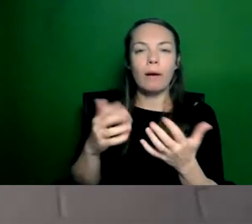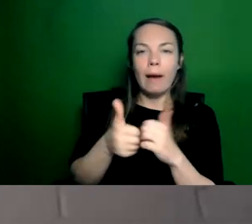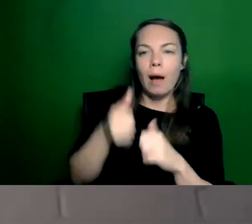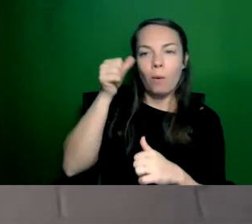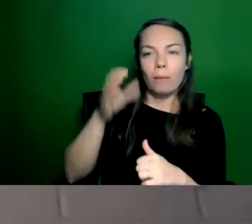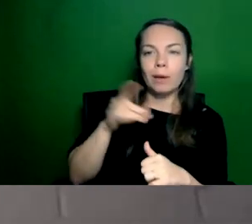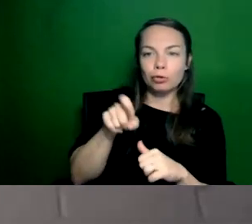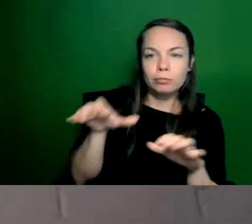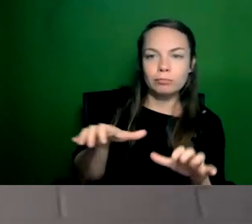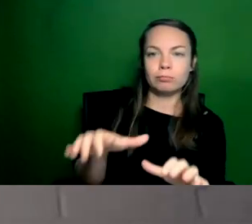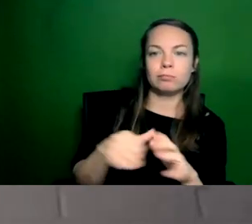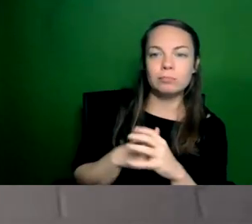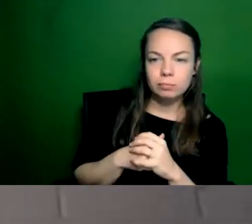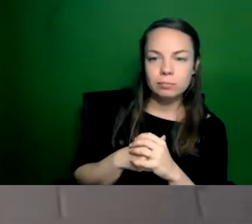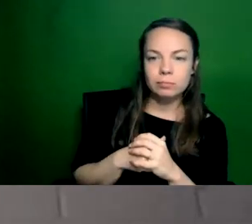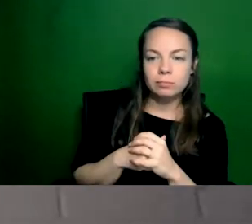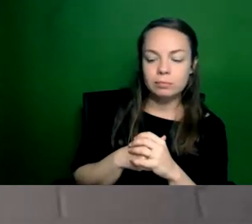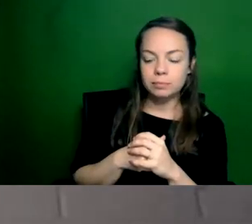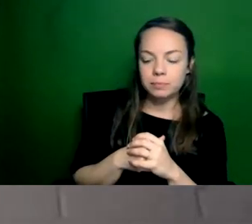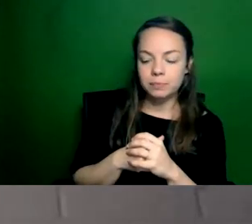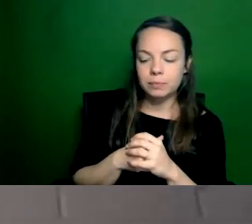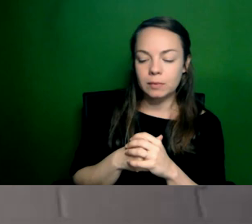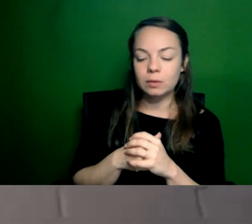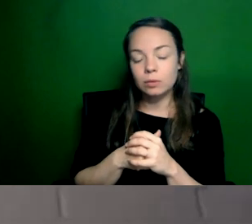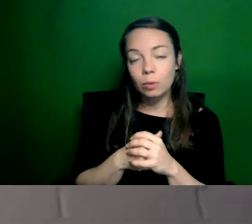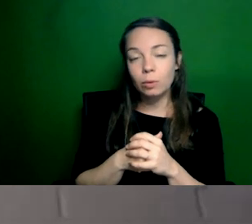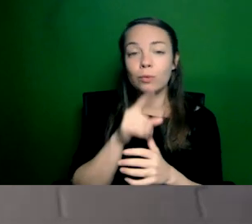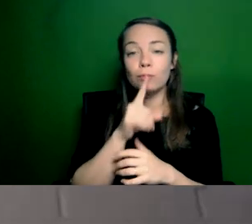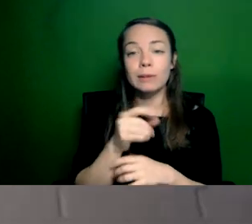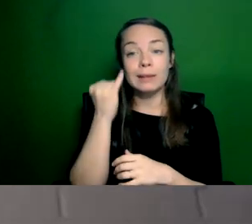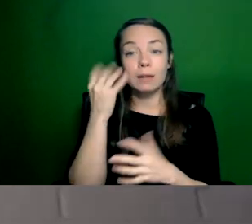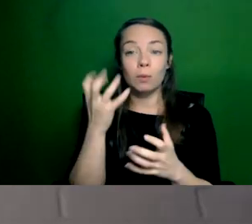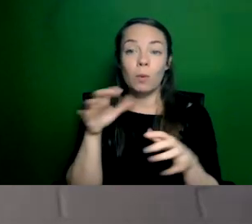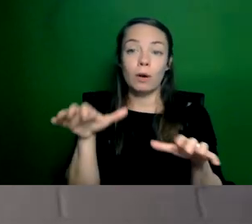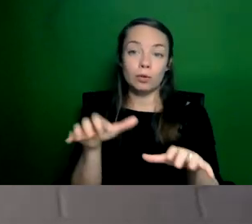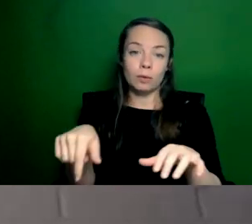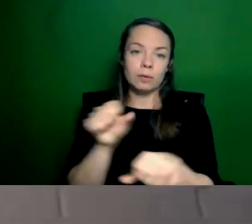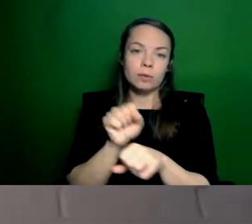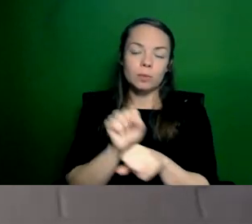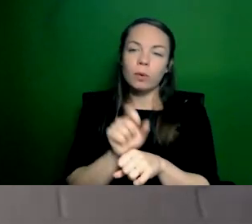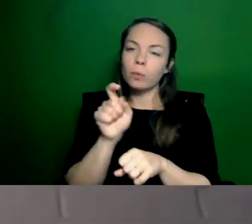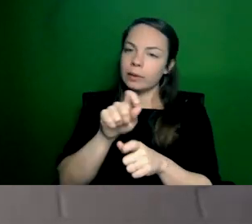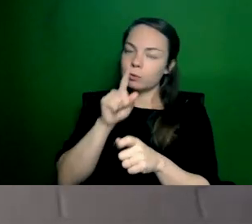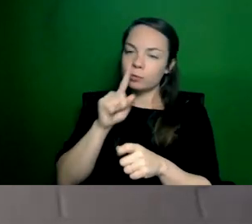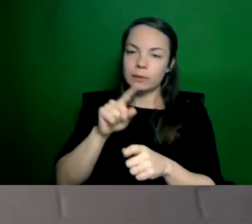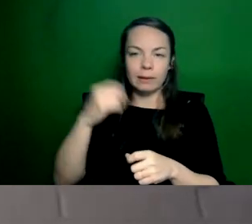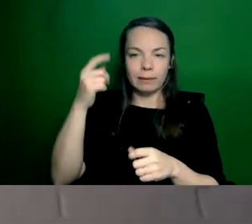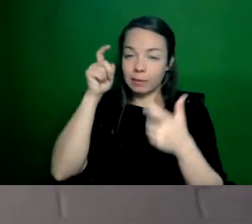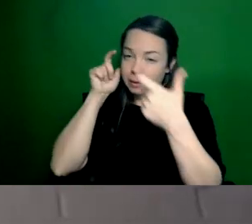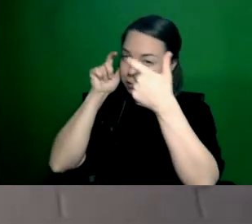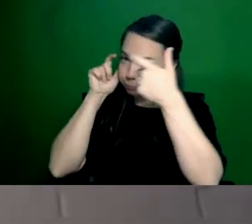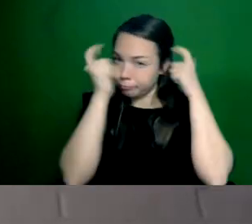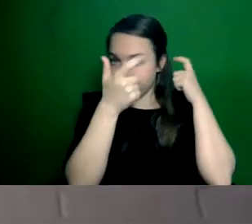world. And I think that, you know, if we're really gonna do this work, there has to be a paradigm shift. We have to really